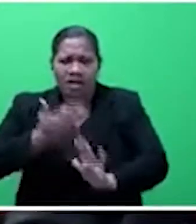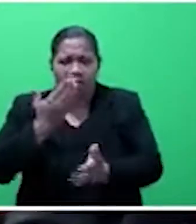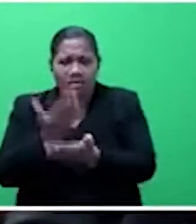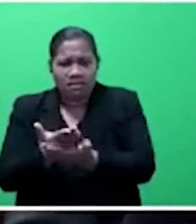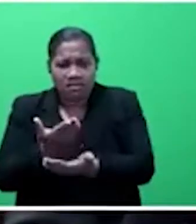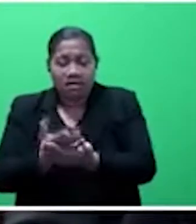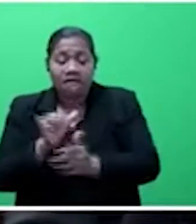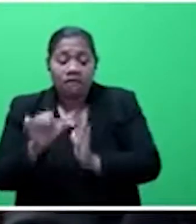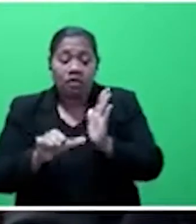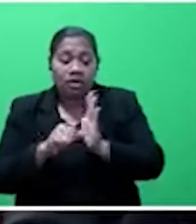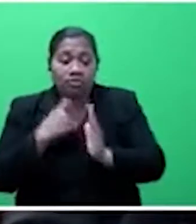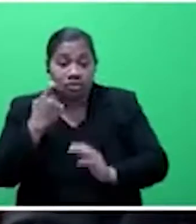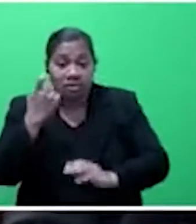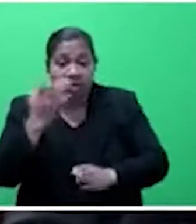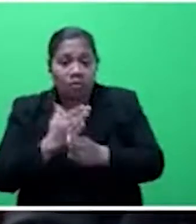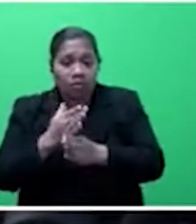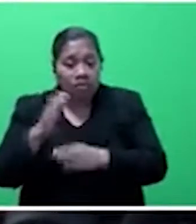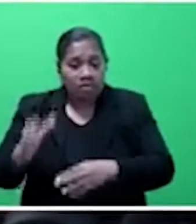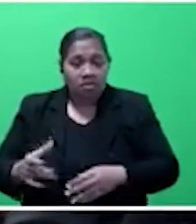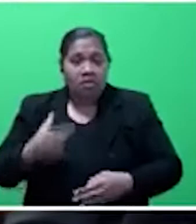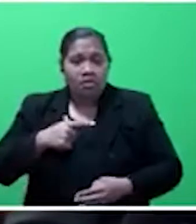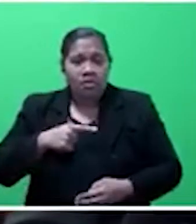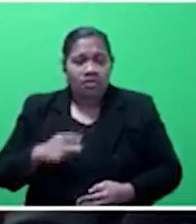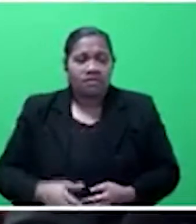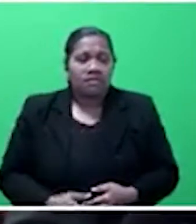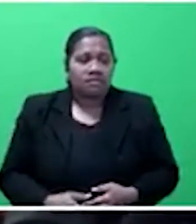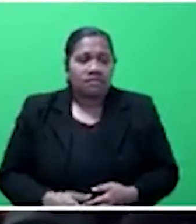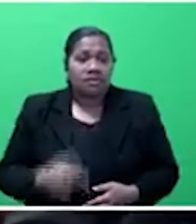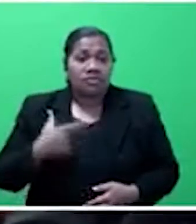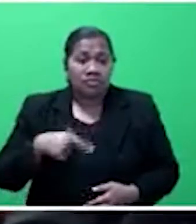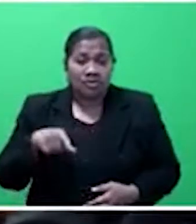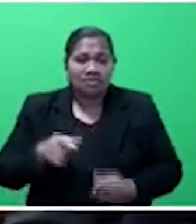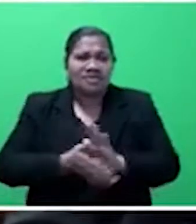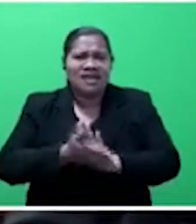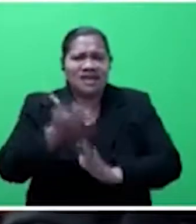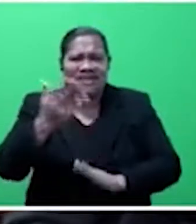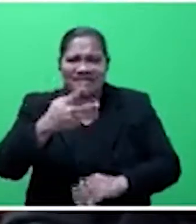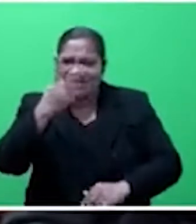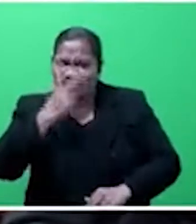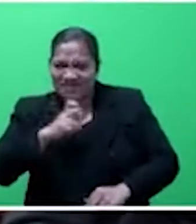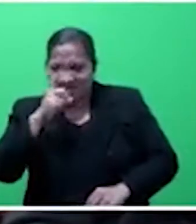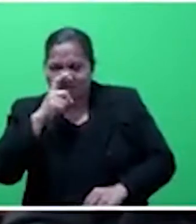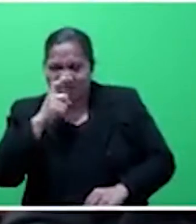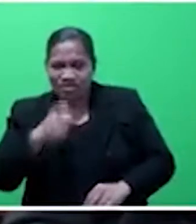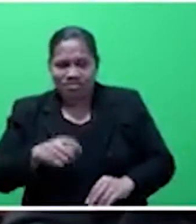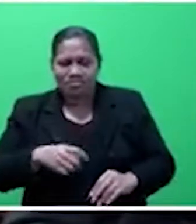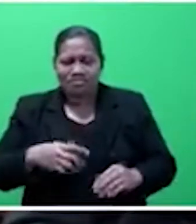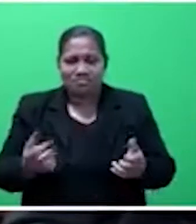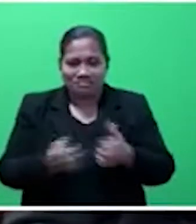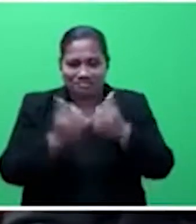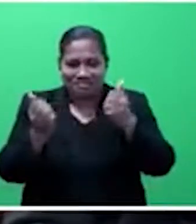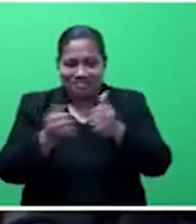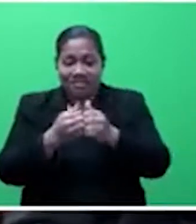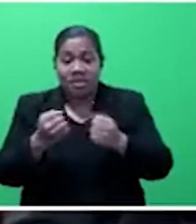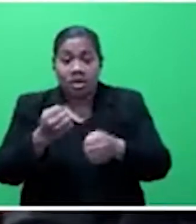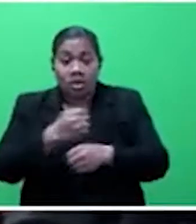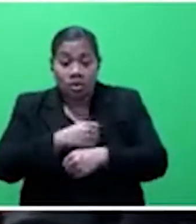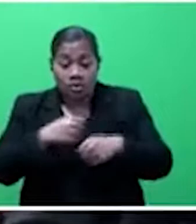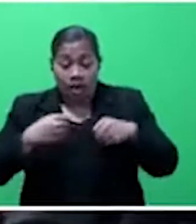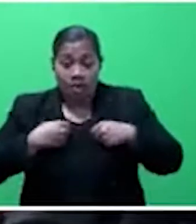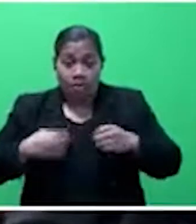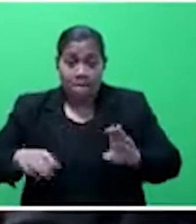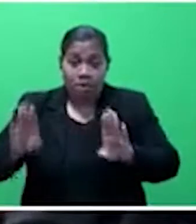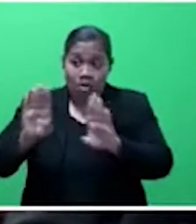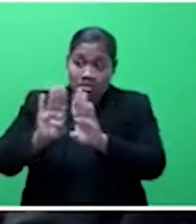care workers because Australia's high aging population. Mr. Speaker said, when our borders were reopened in